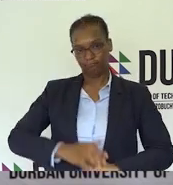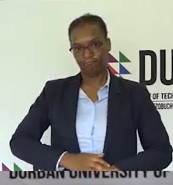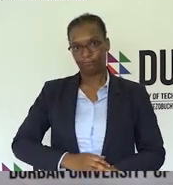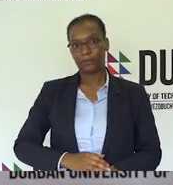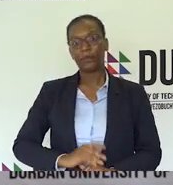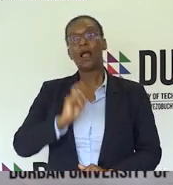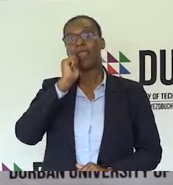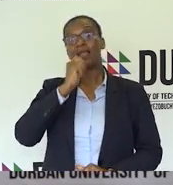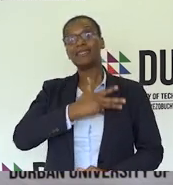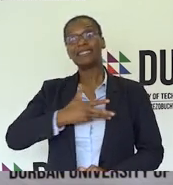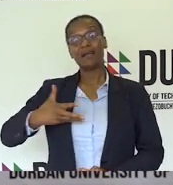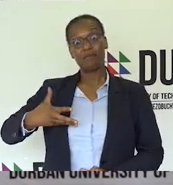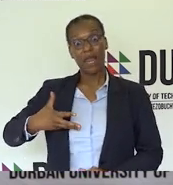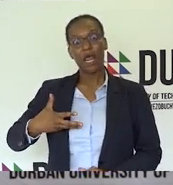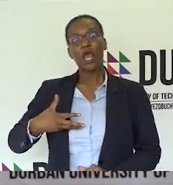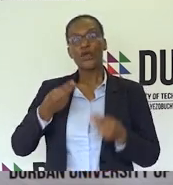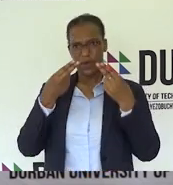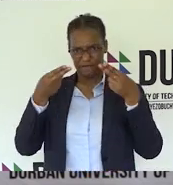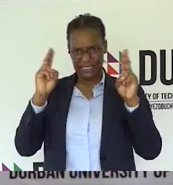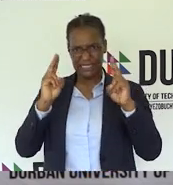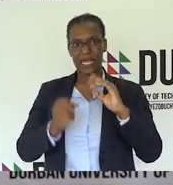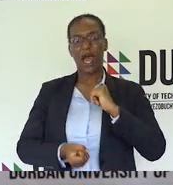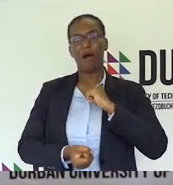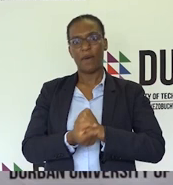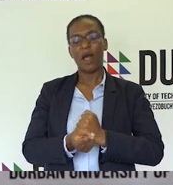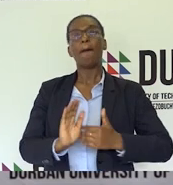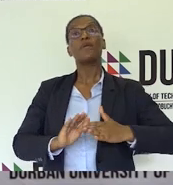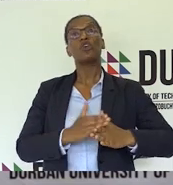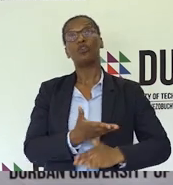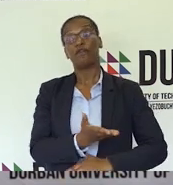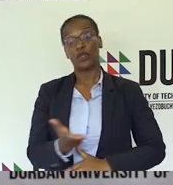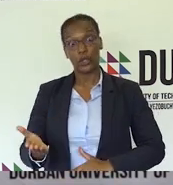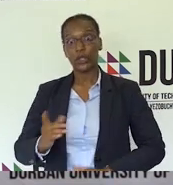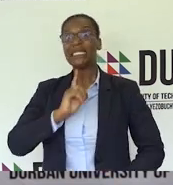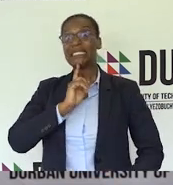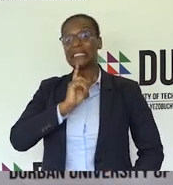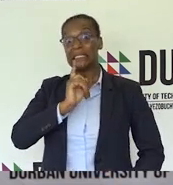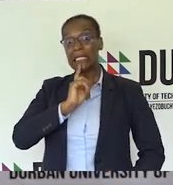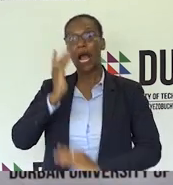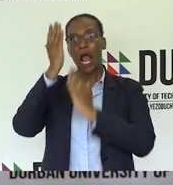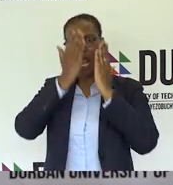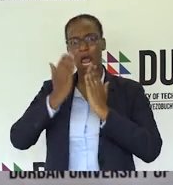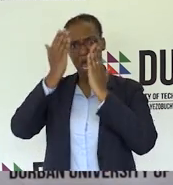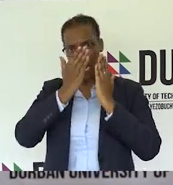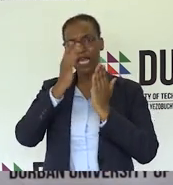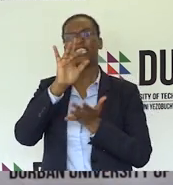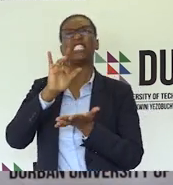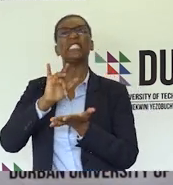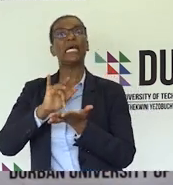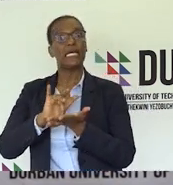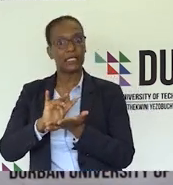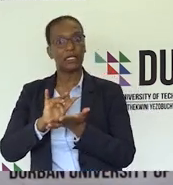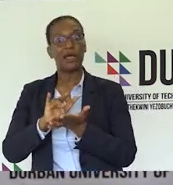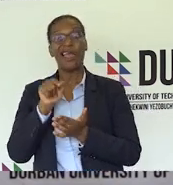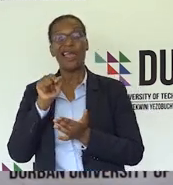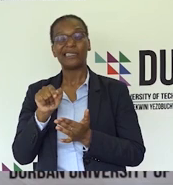Ladies and gentlemen, universities exist because of you. Teaching and learning at DUT is student-centered.